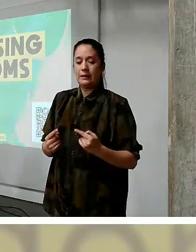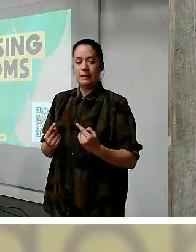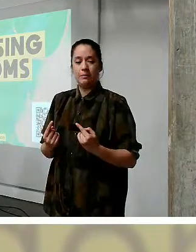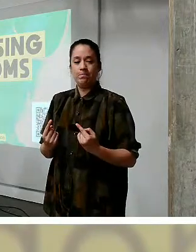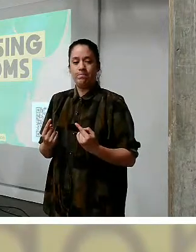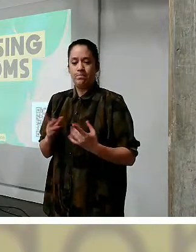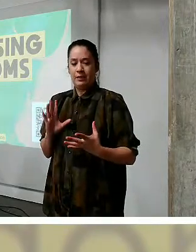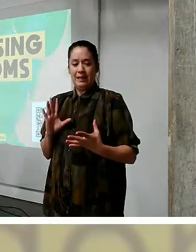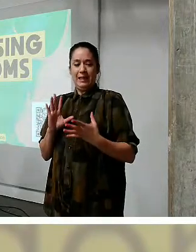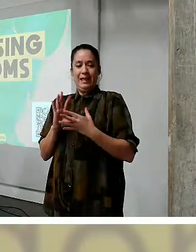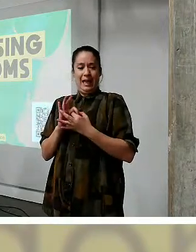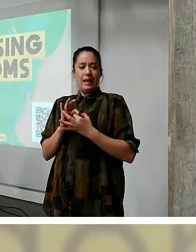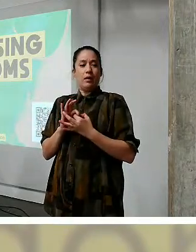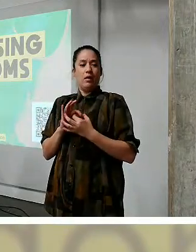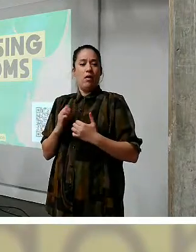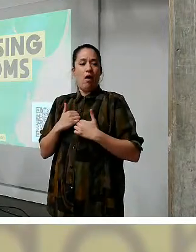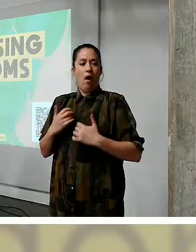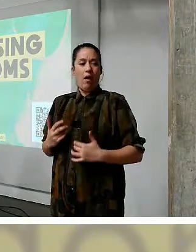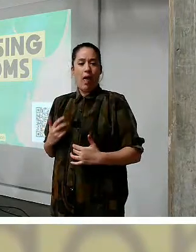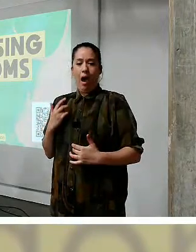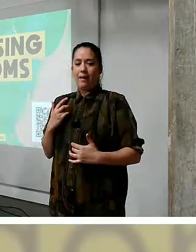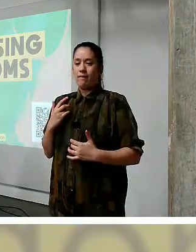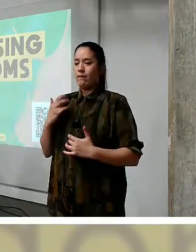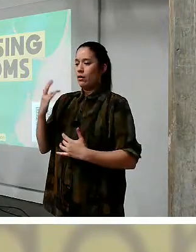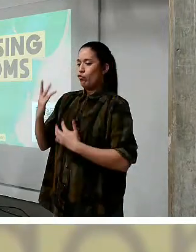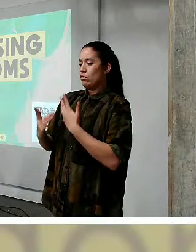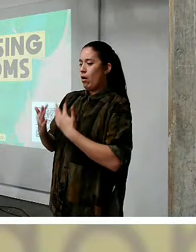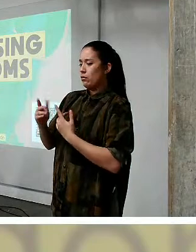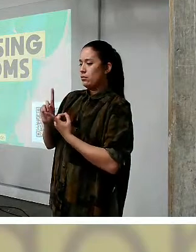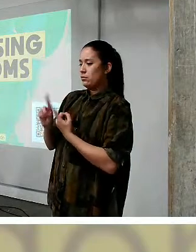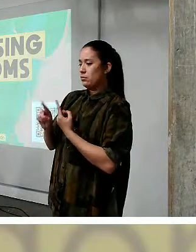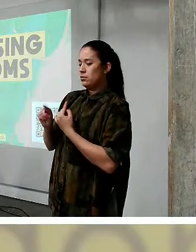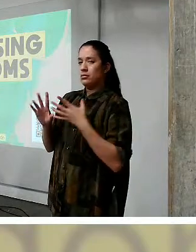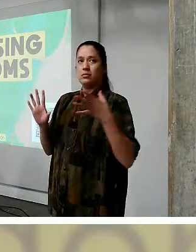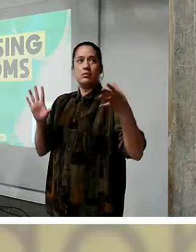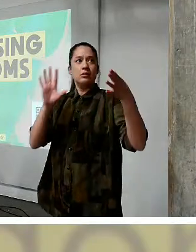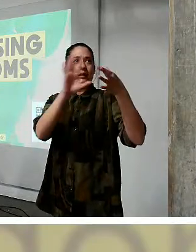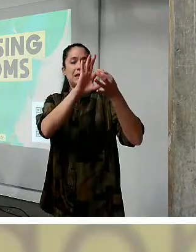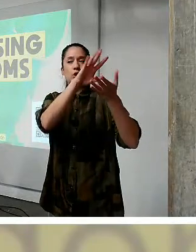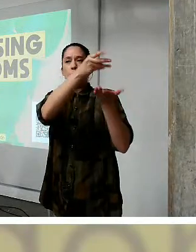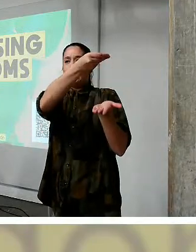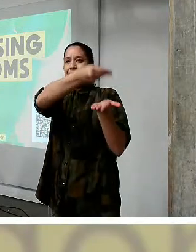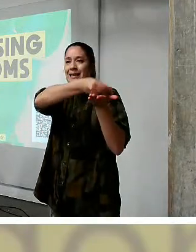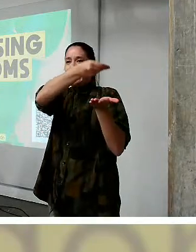we live. So we understand that it is about capitalism, it is about